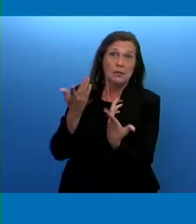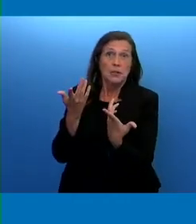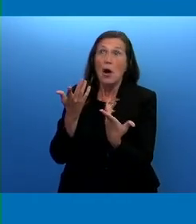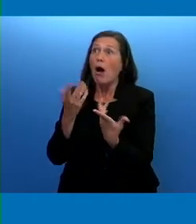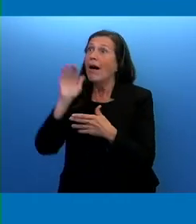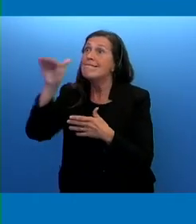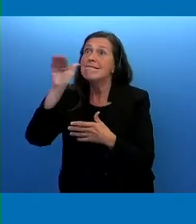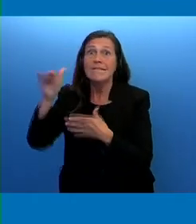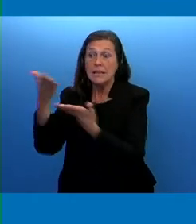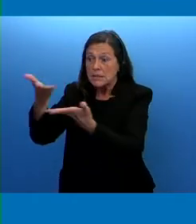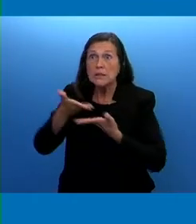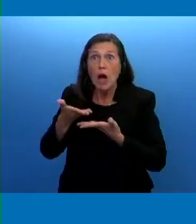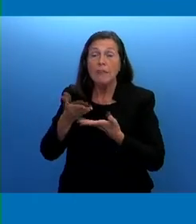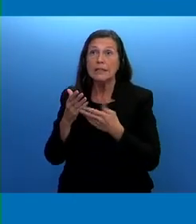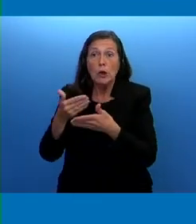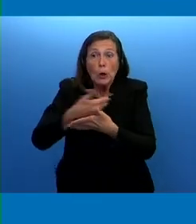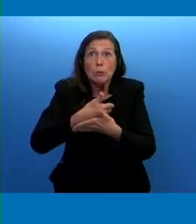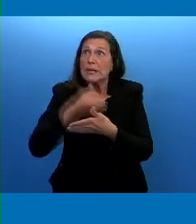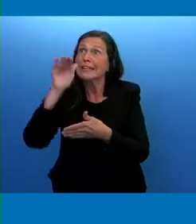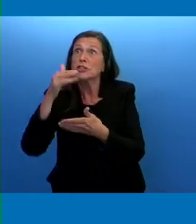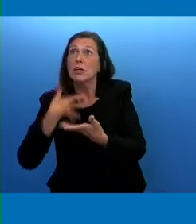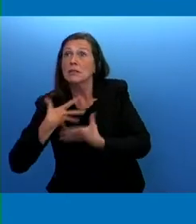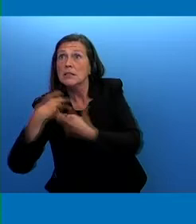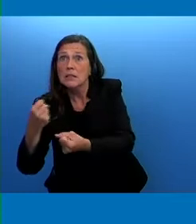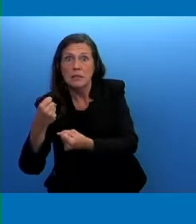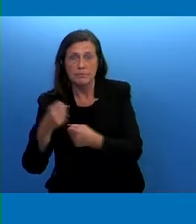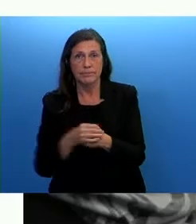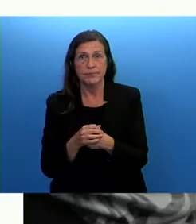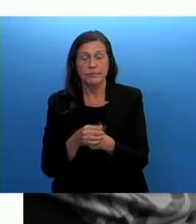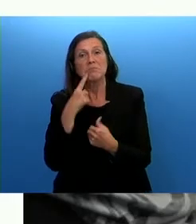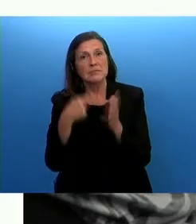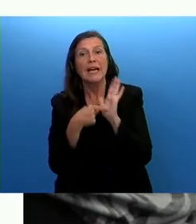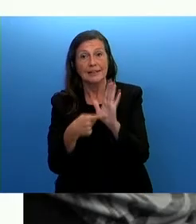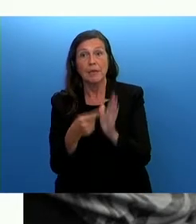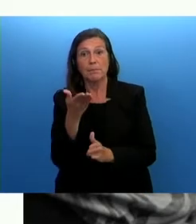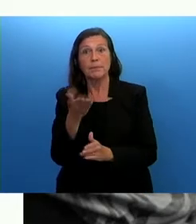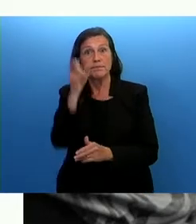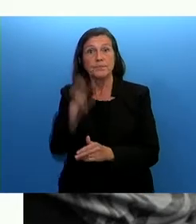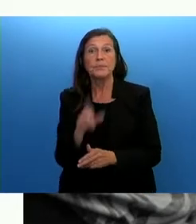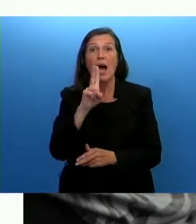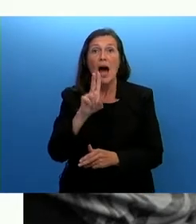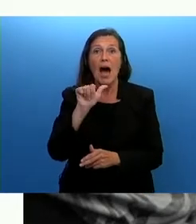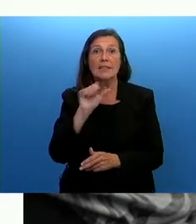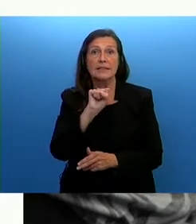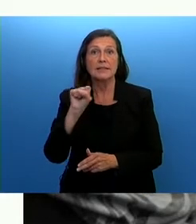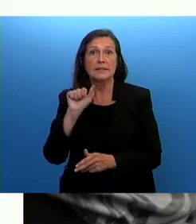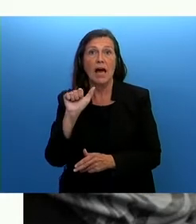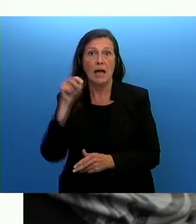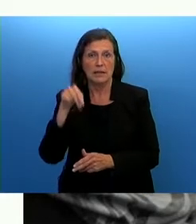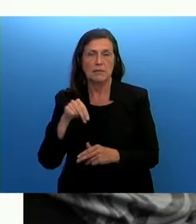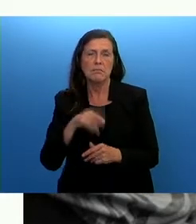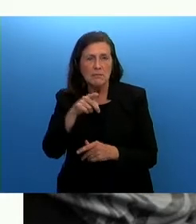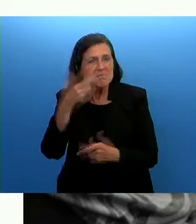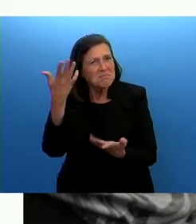services. And this was the case for Hassan. And some of you may remember in the media